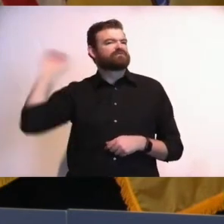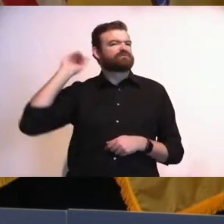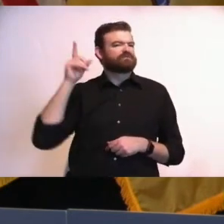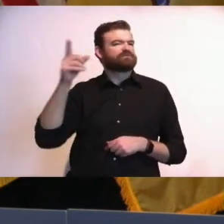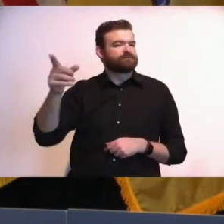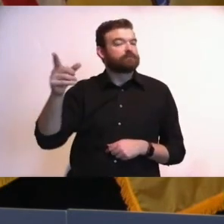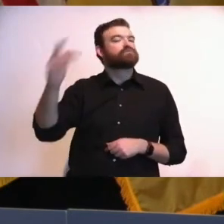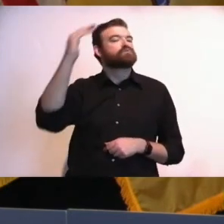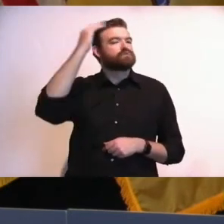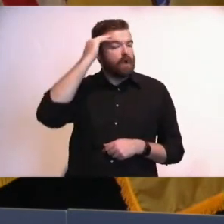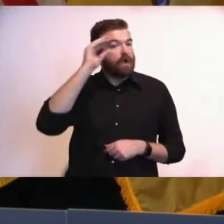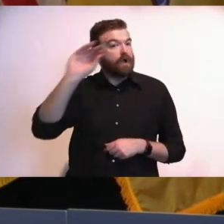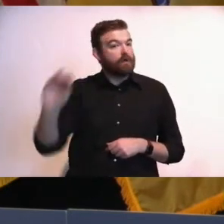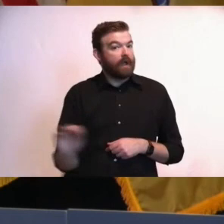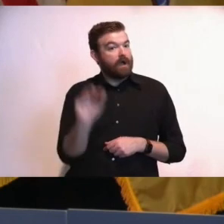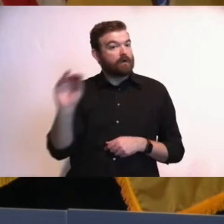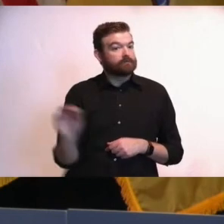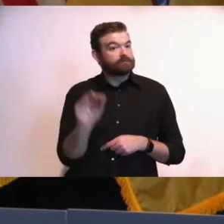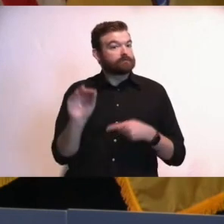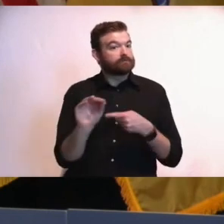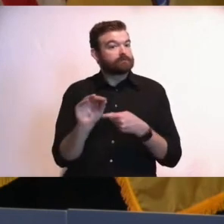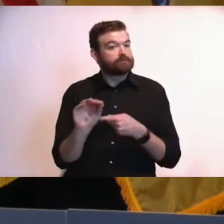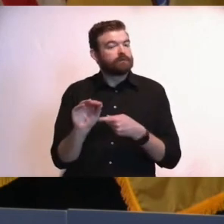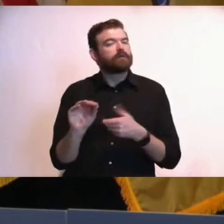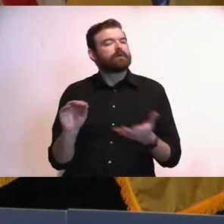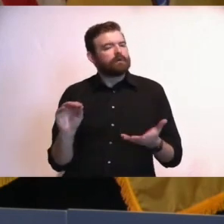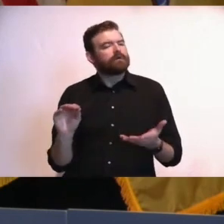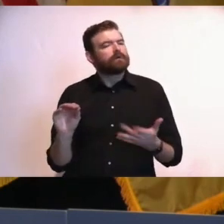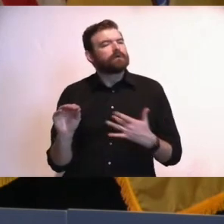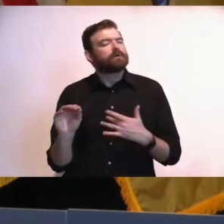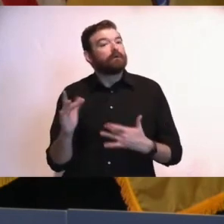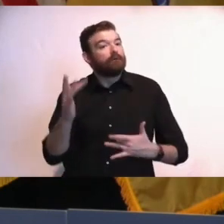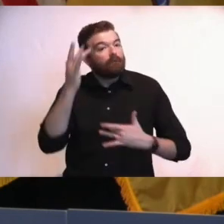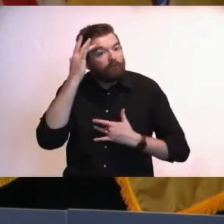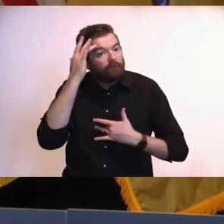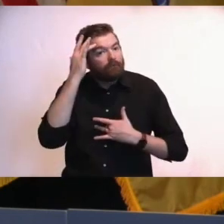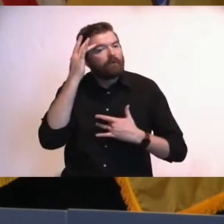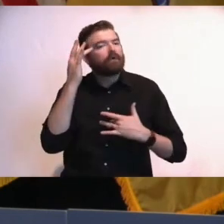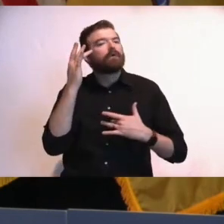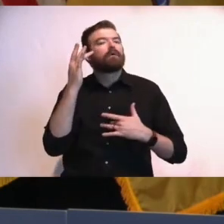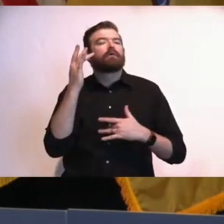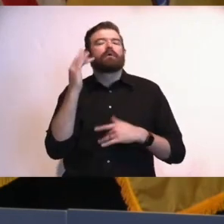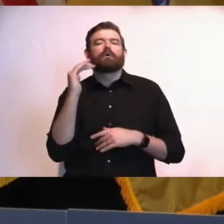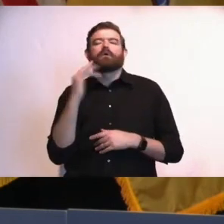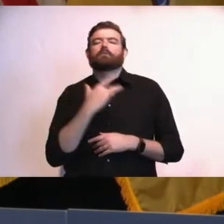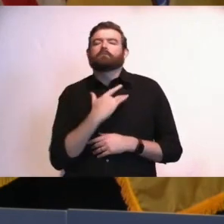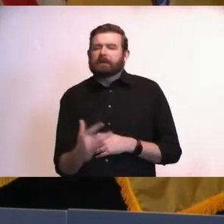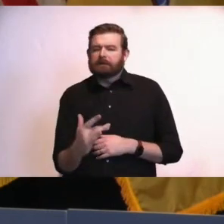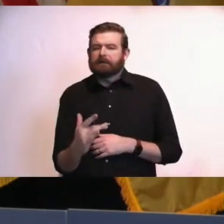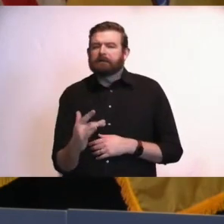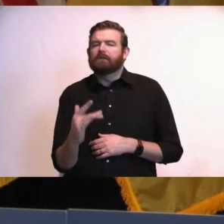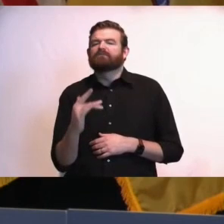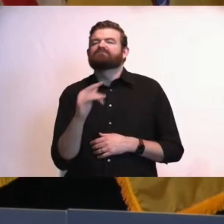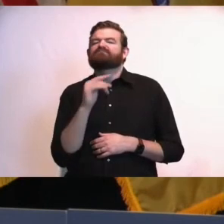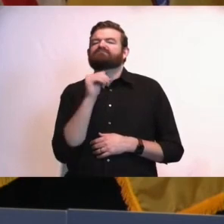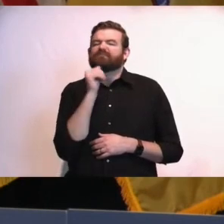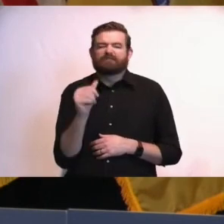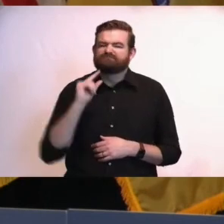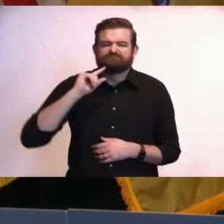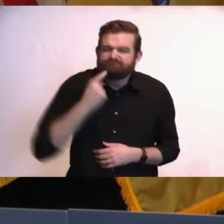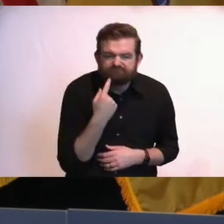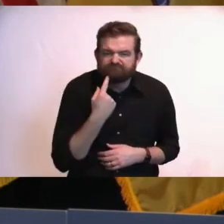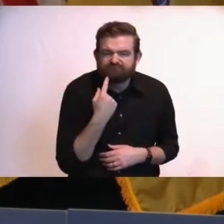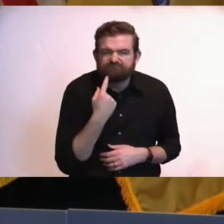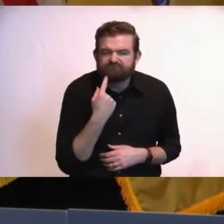Omicron disease tends to present with slightly less severe illness. However, we do know that,